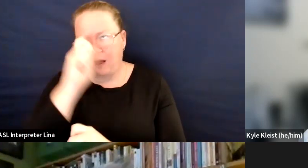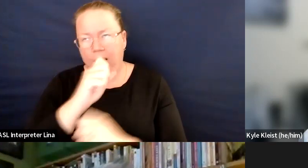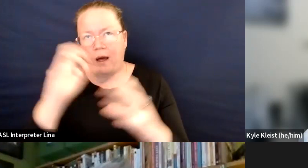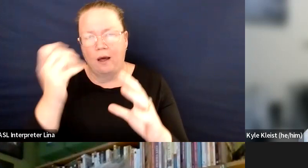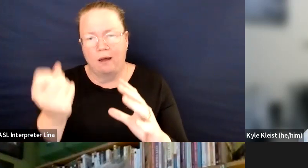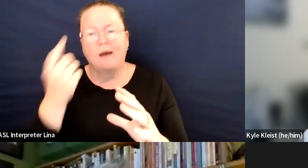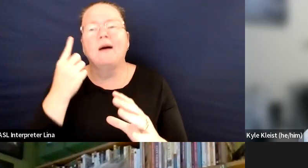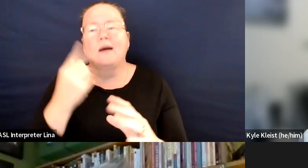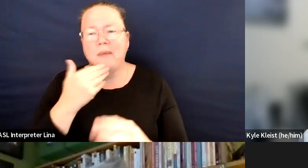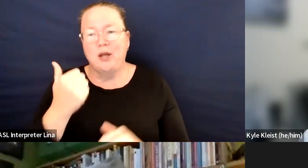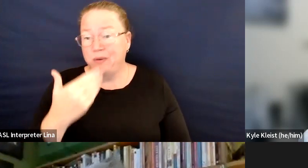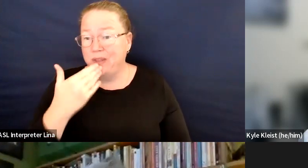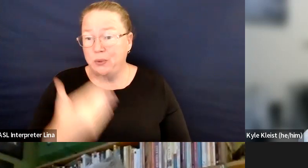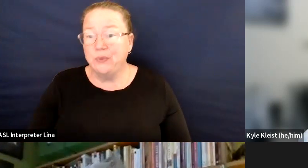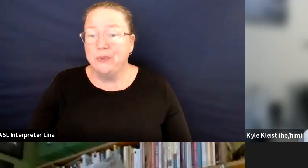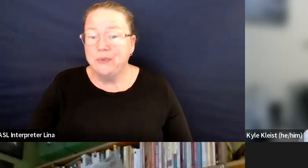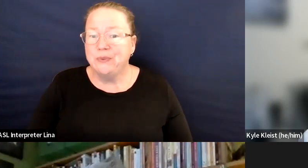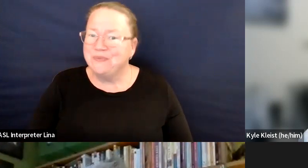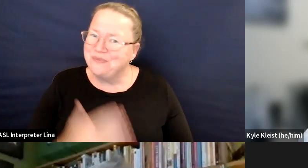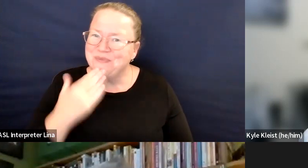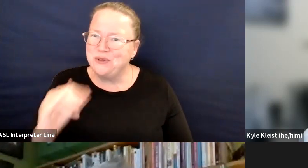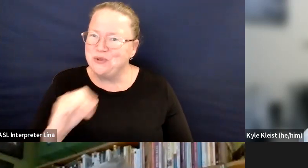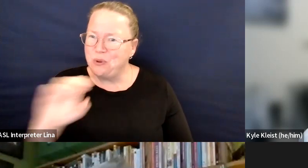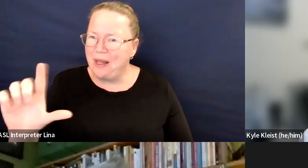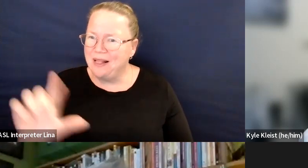clear notion. Thank you. Thank you, Joel.